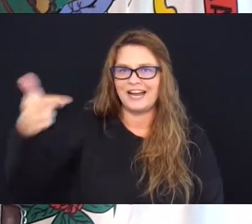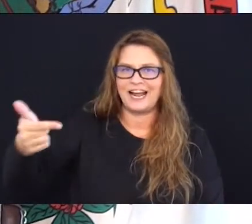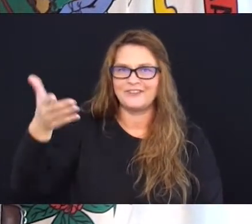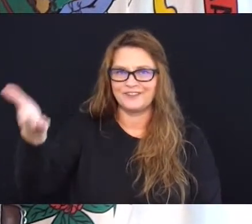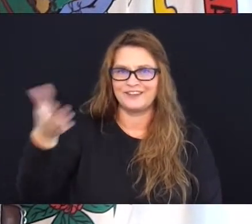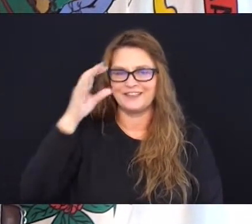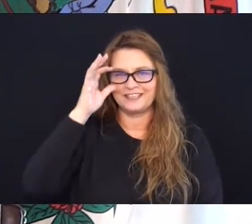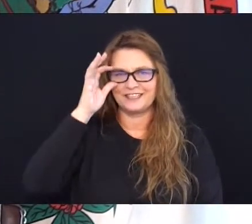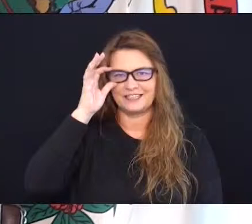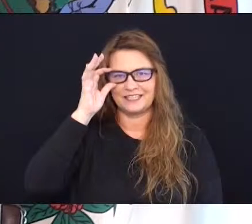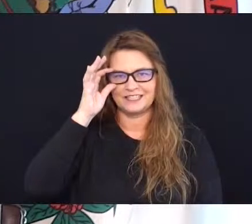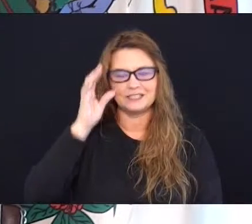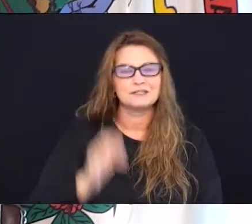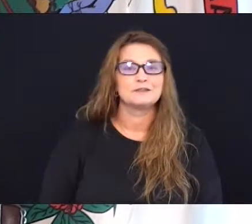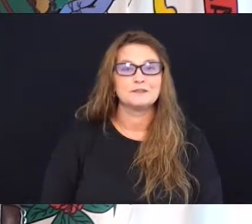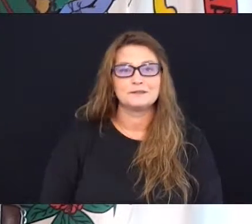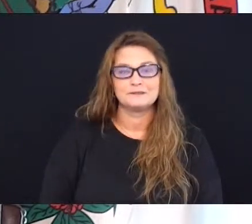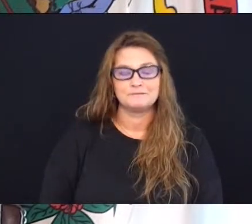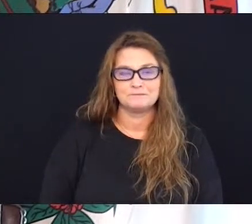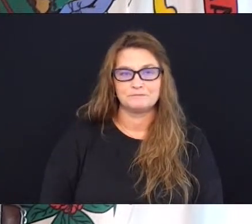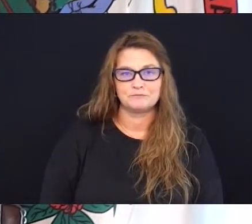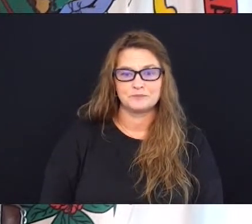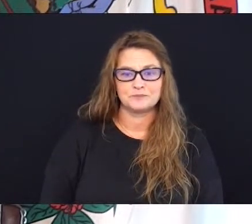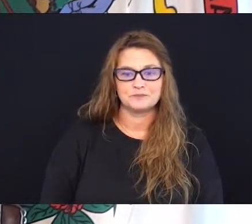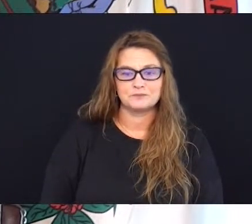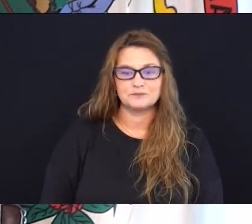to you about this, but all